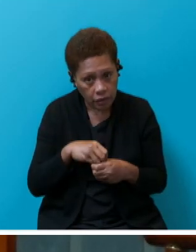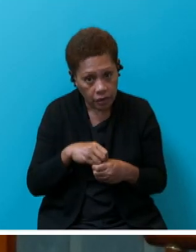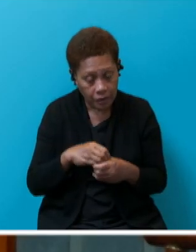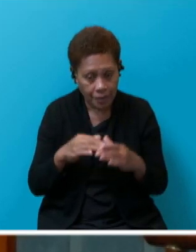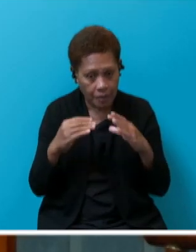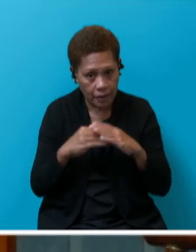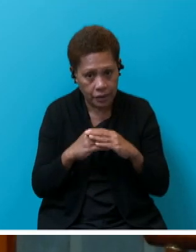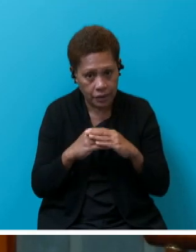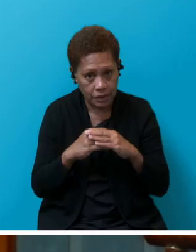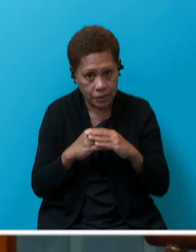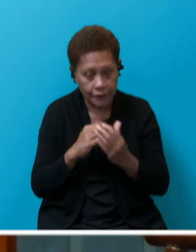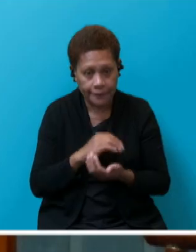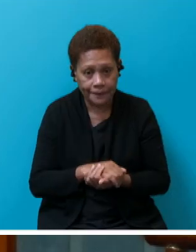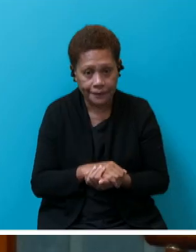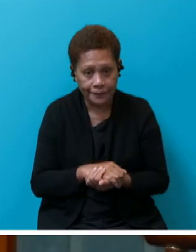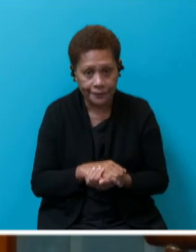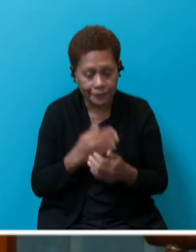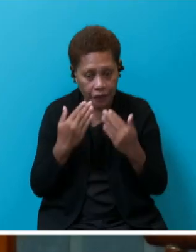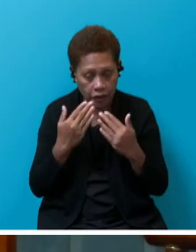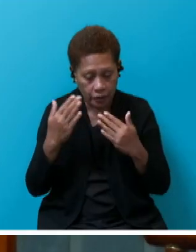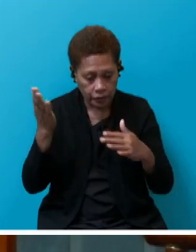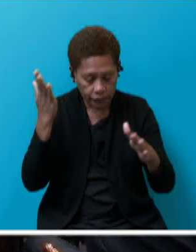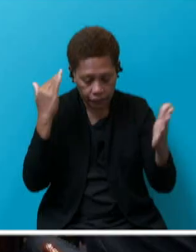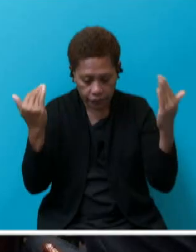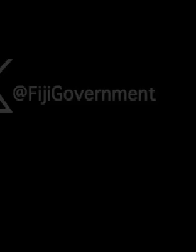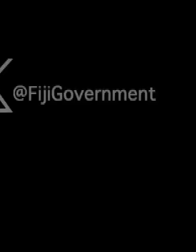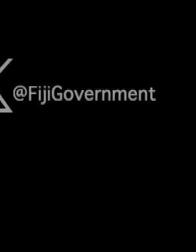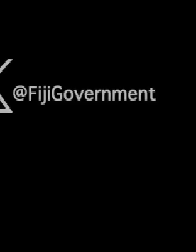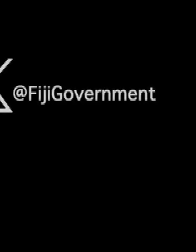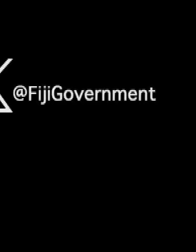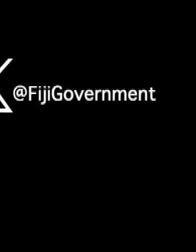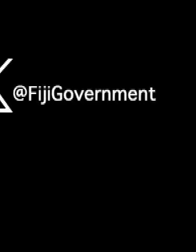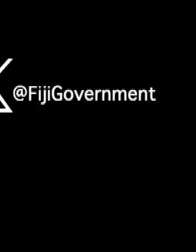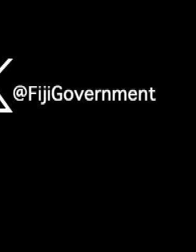the banks. Thank you, Mr. Speaker. Thank you, Honorable Vijayna.